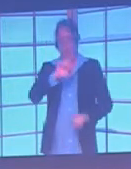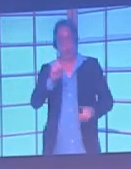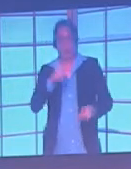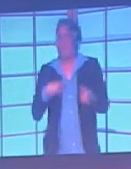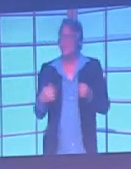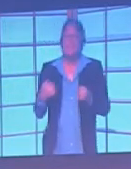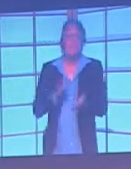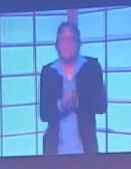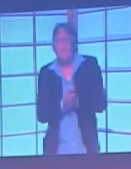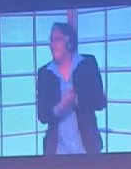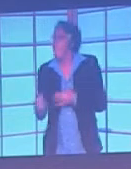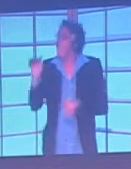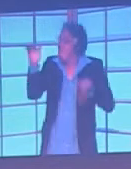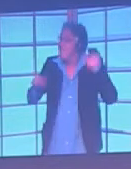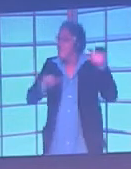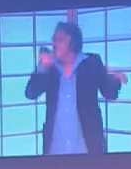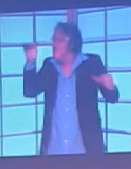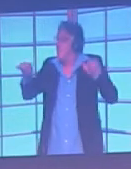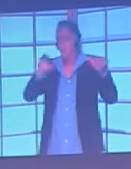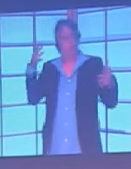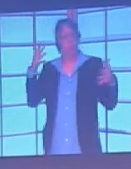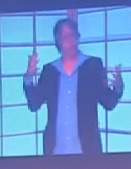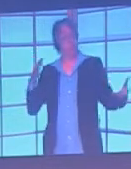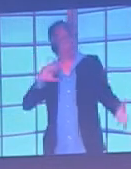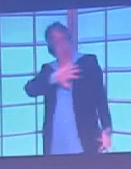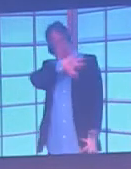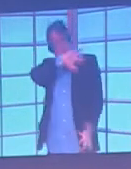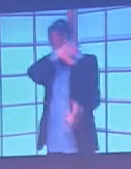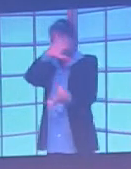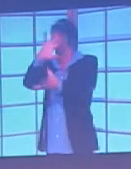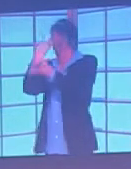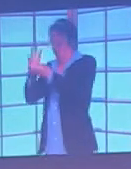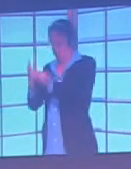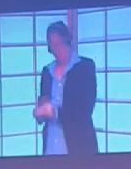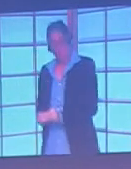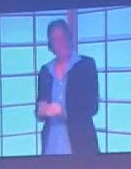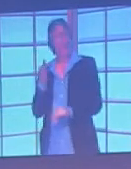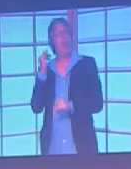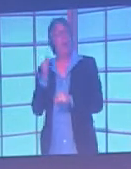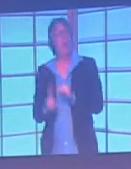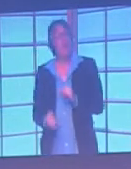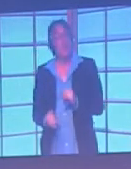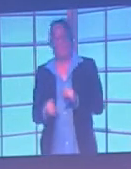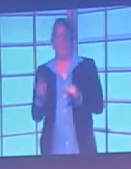generally I'm very happy to I can say it, and